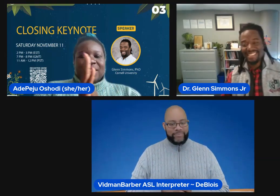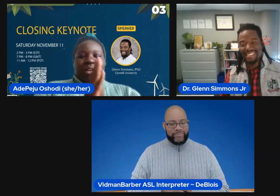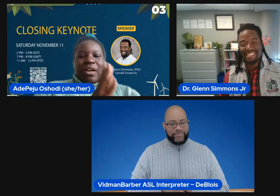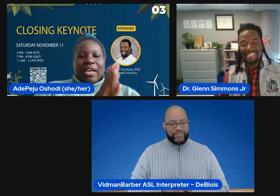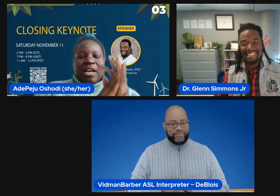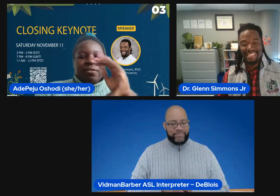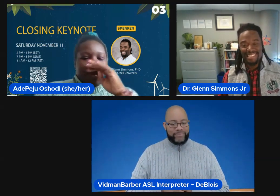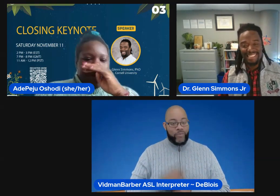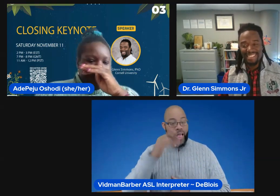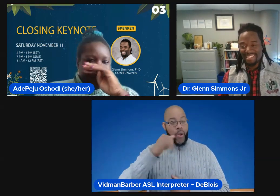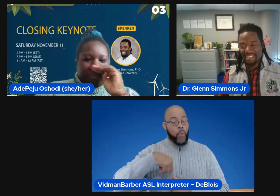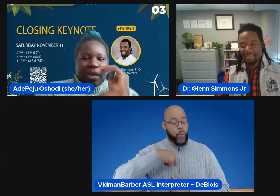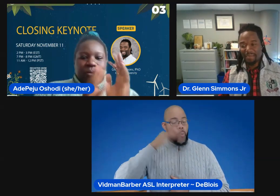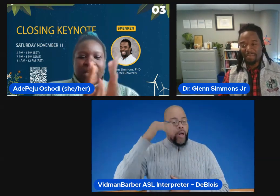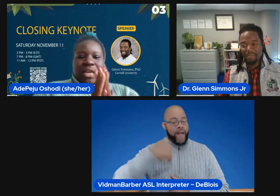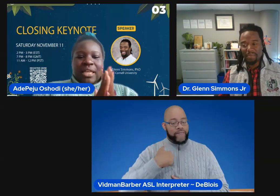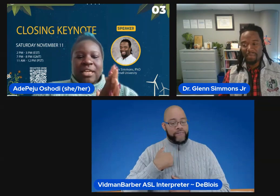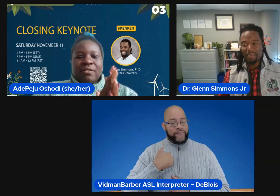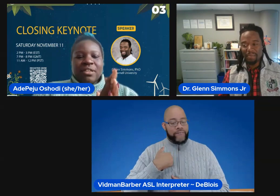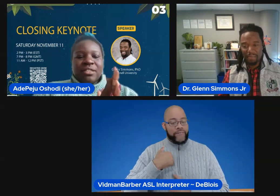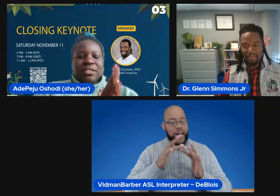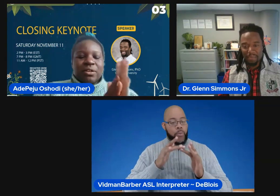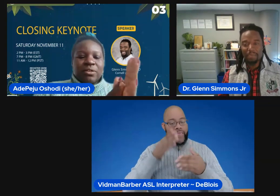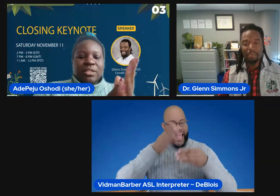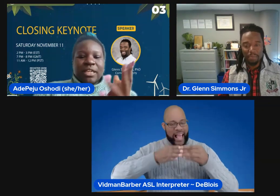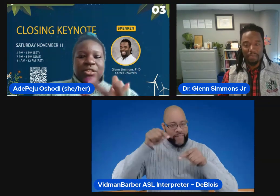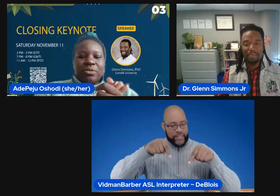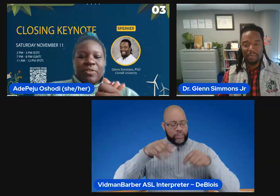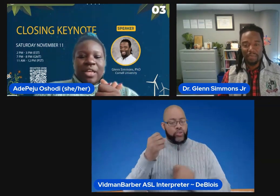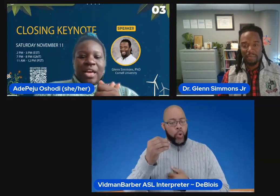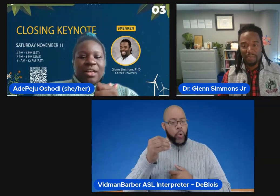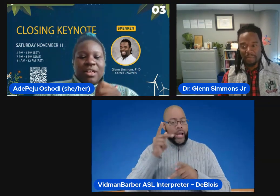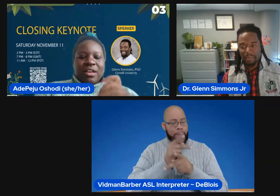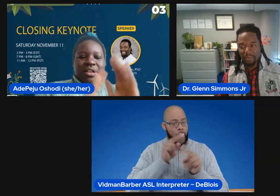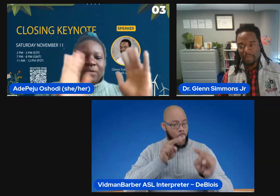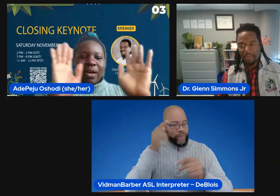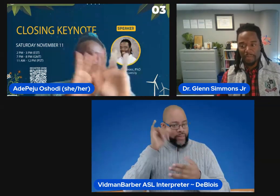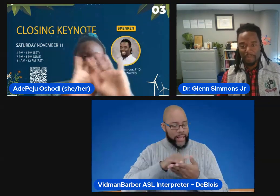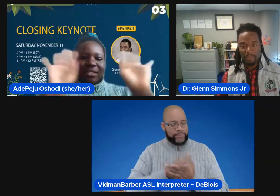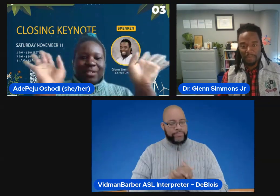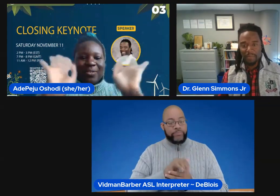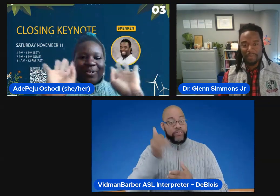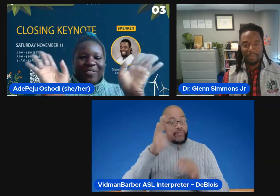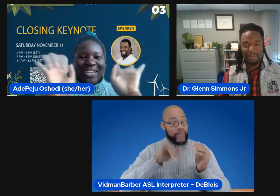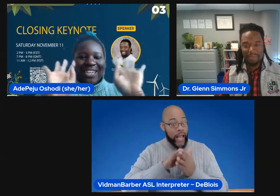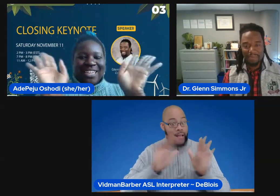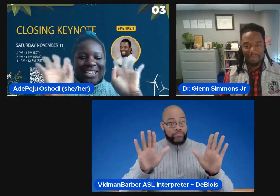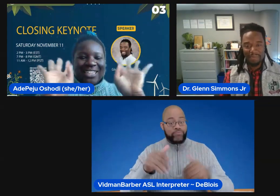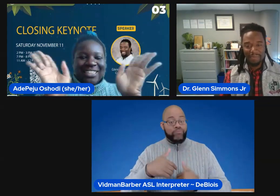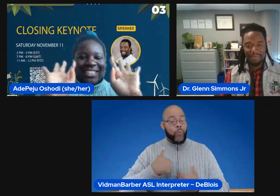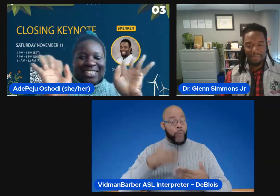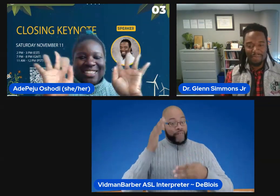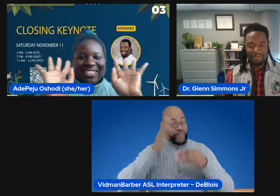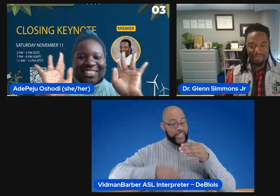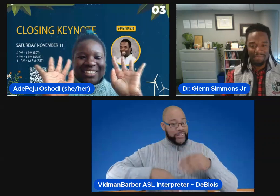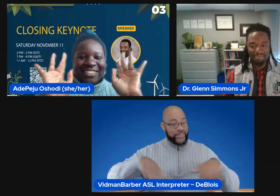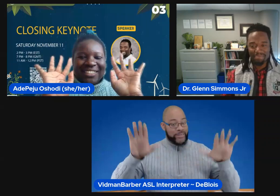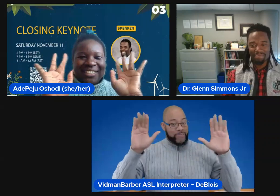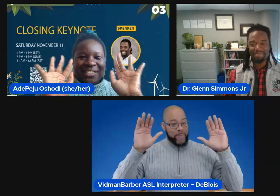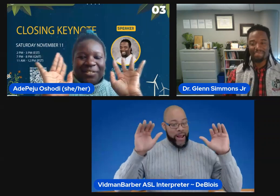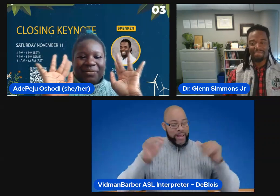It looks like we're going to have networking at the end of this, so stay tuned for that. Otherwise, we're finished.